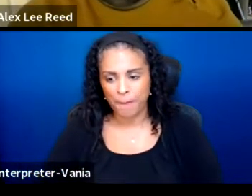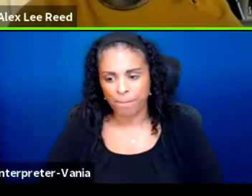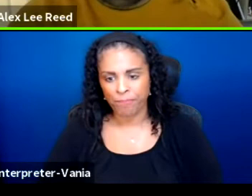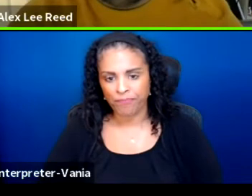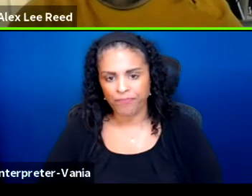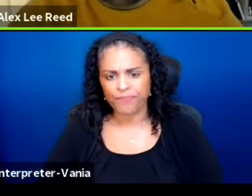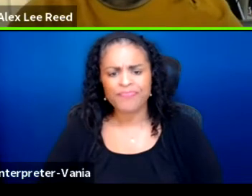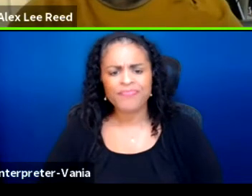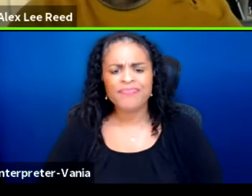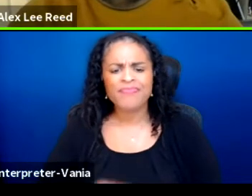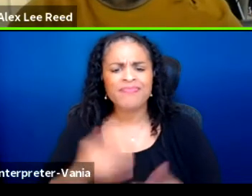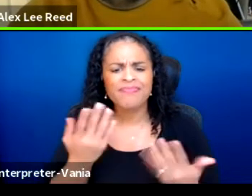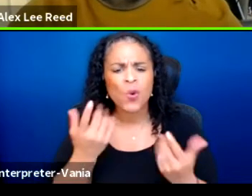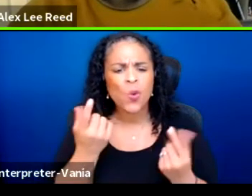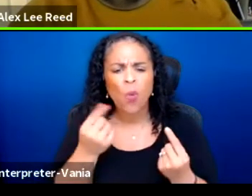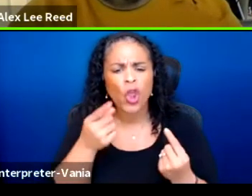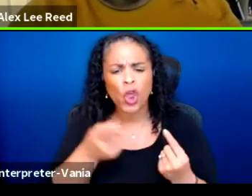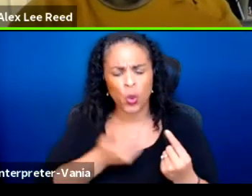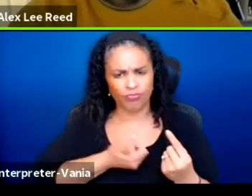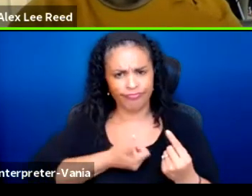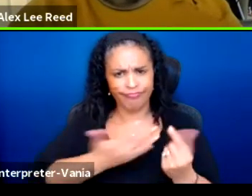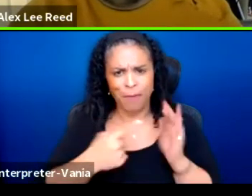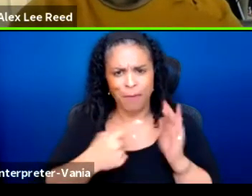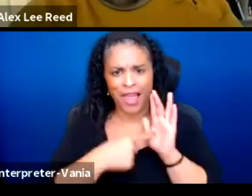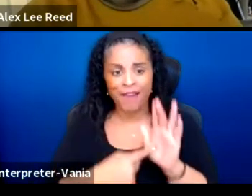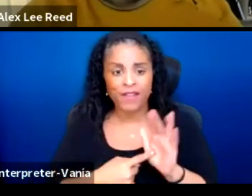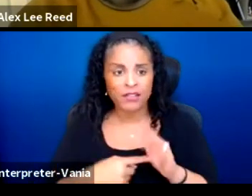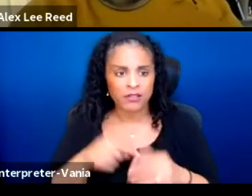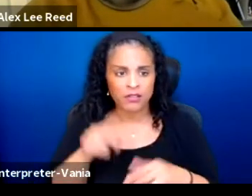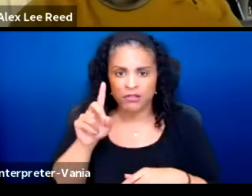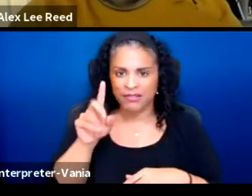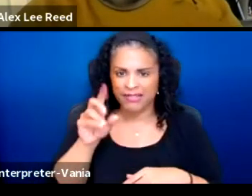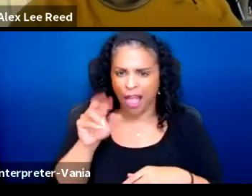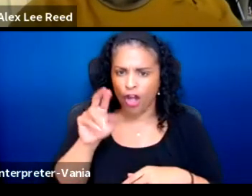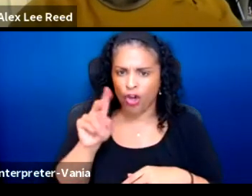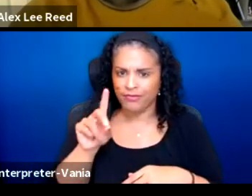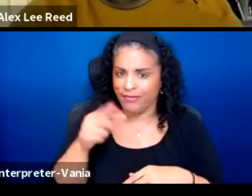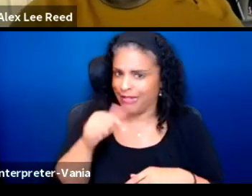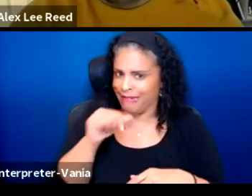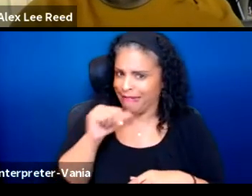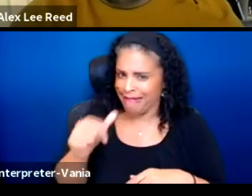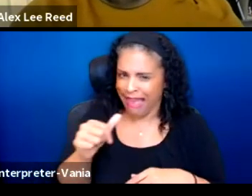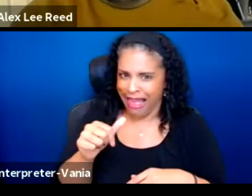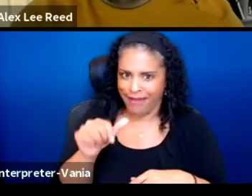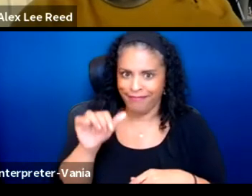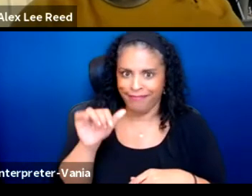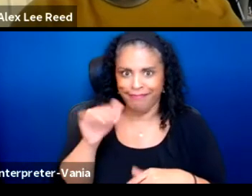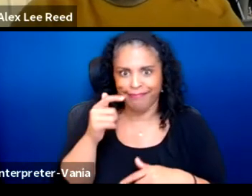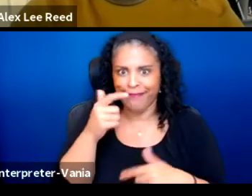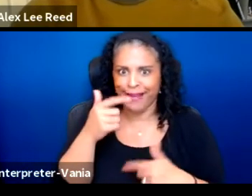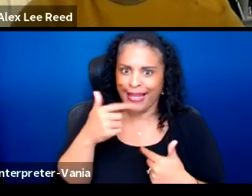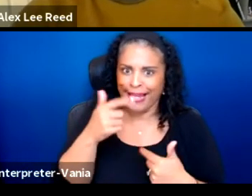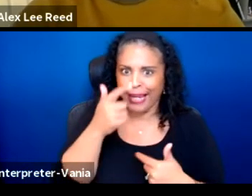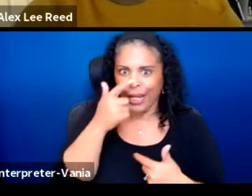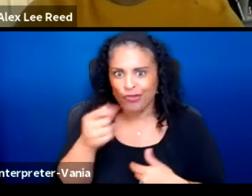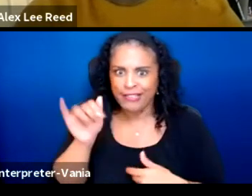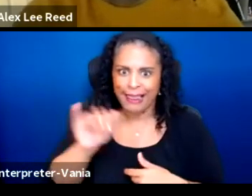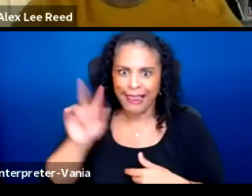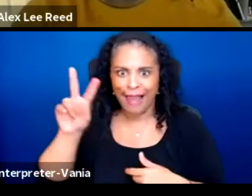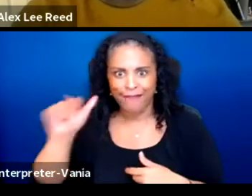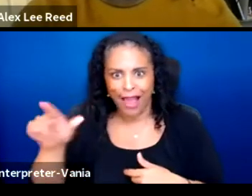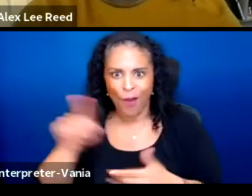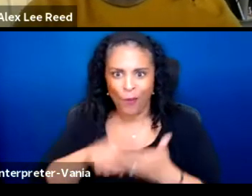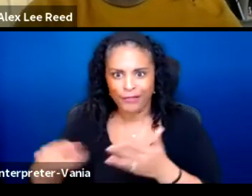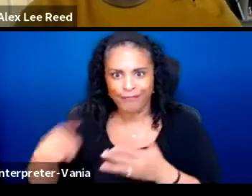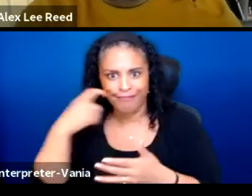What are you manifesting? What I have to say is not as interesting as what Val just said. And but